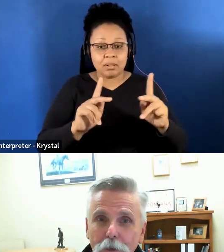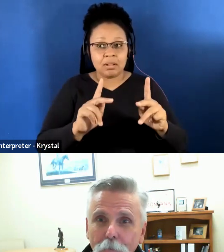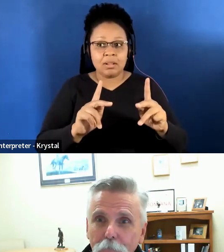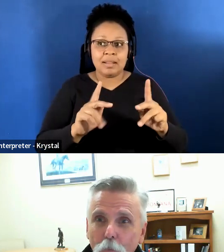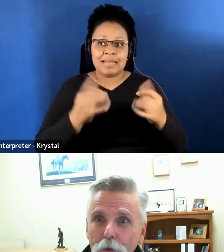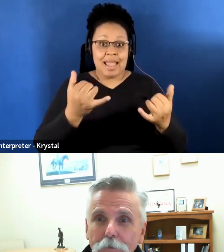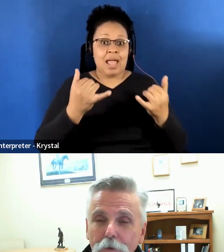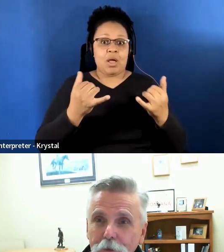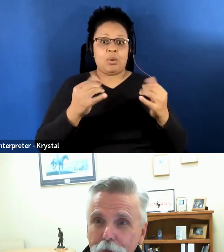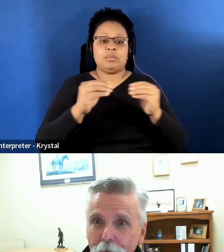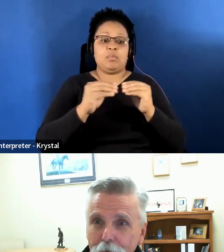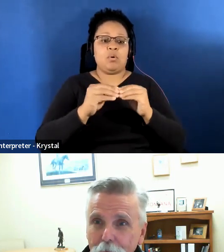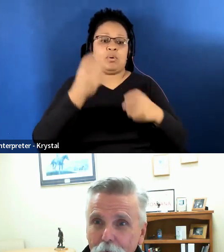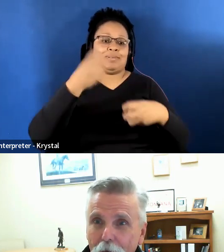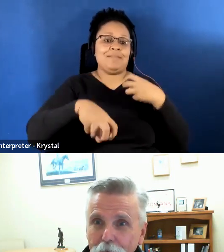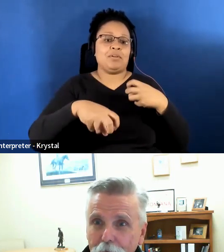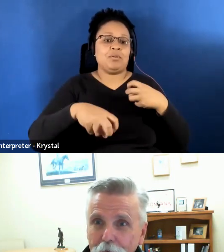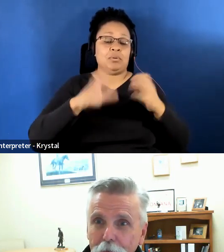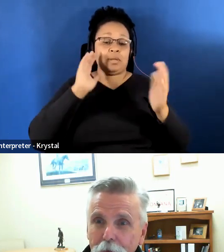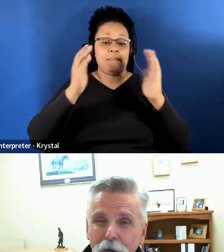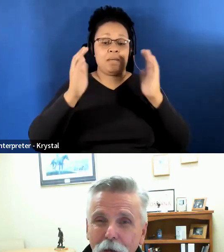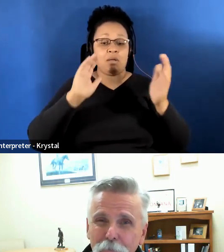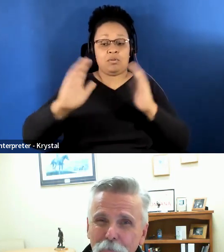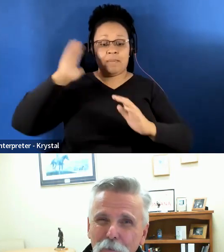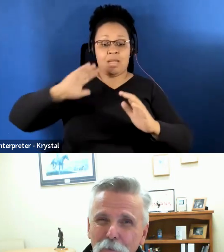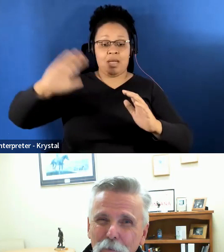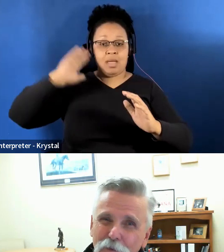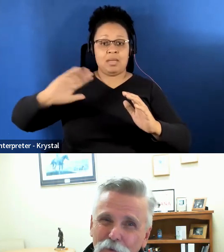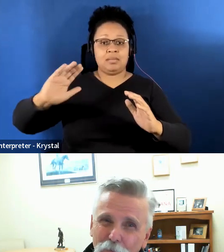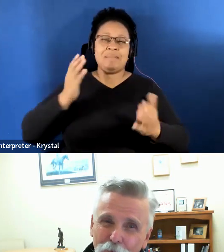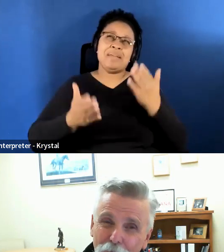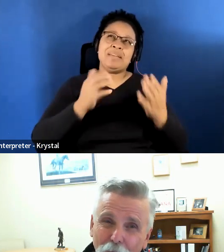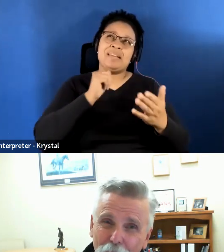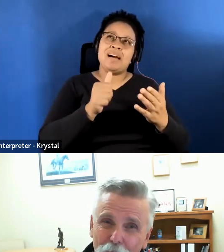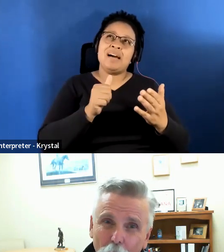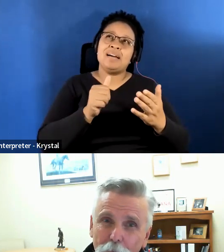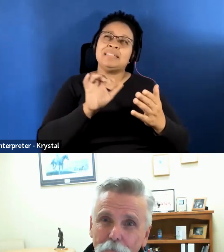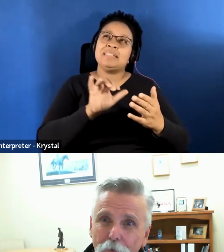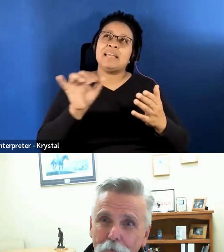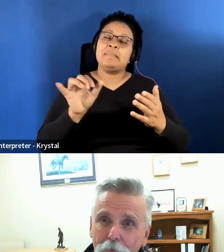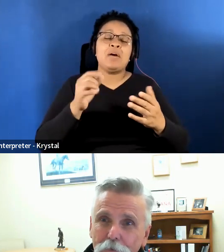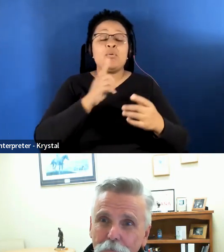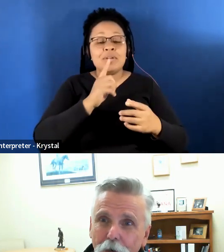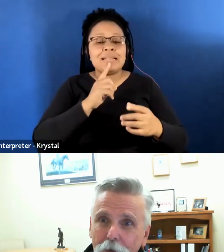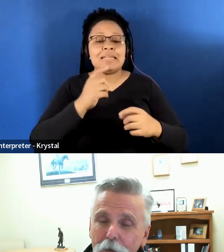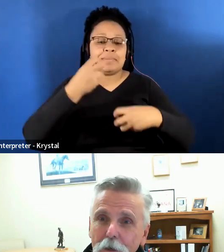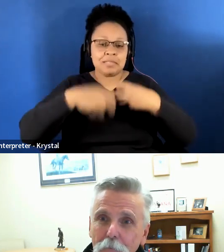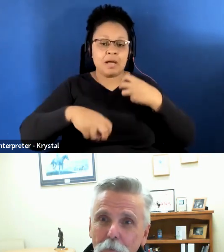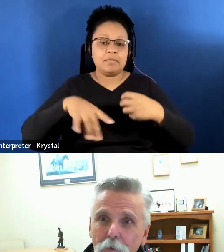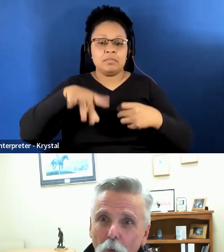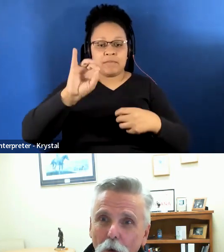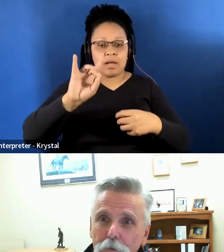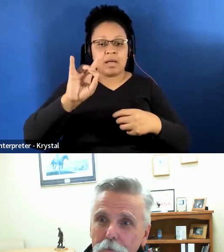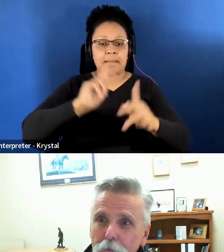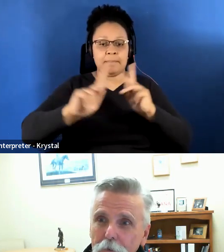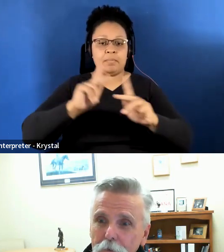has become more difficult than it had been in the past, I think, but I maybe not as difficult as it was. I think it's always been difficult to find people